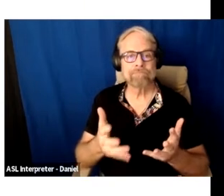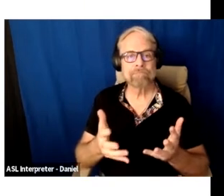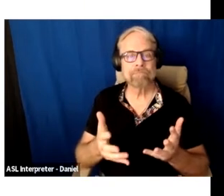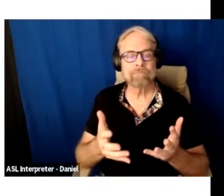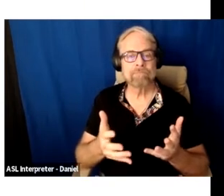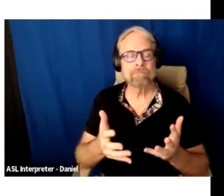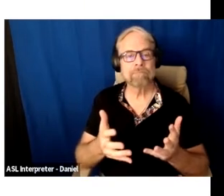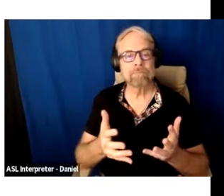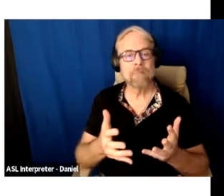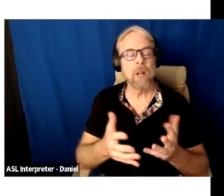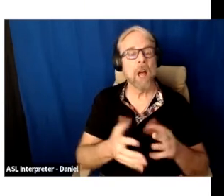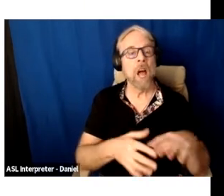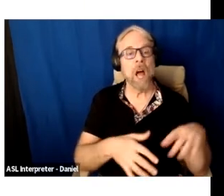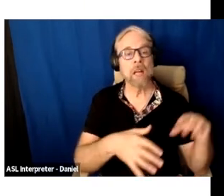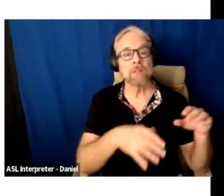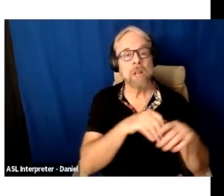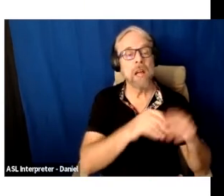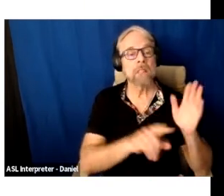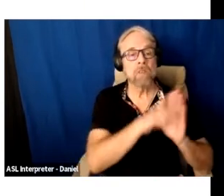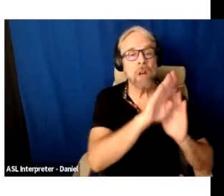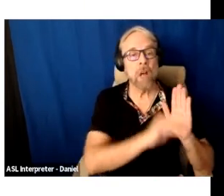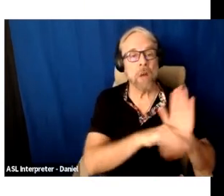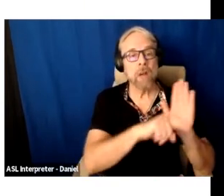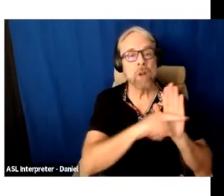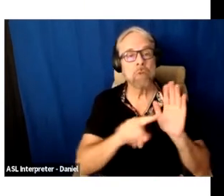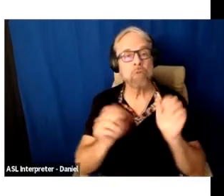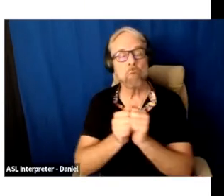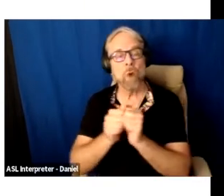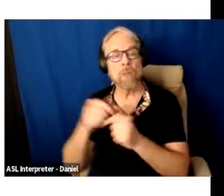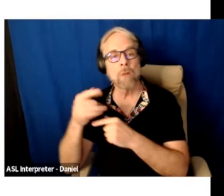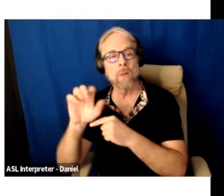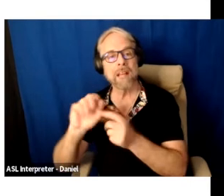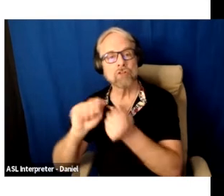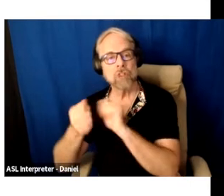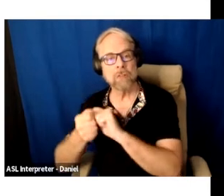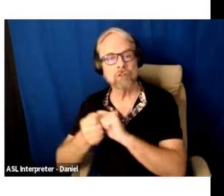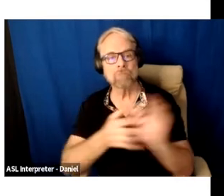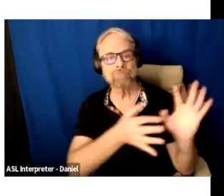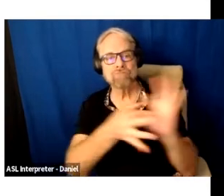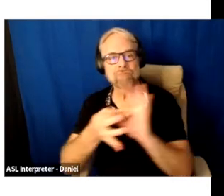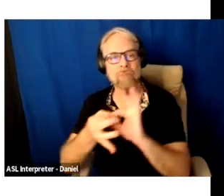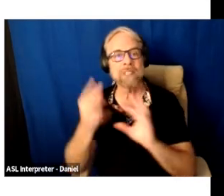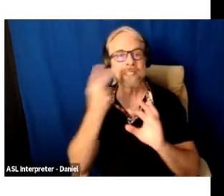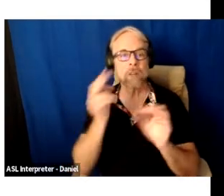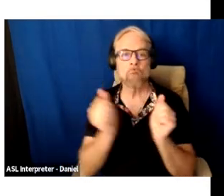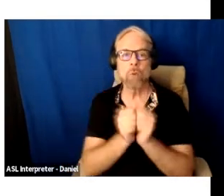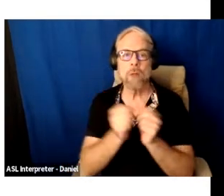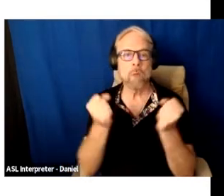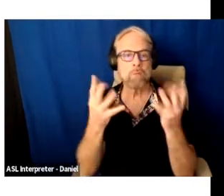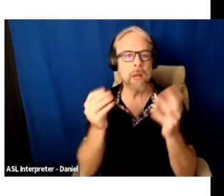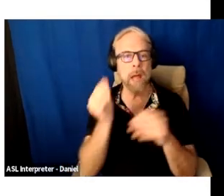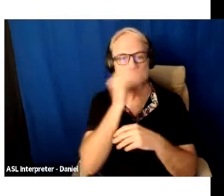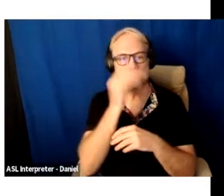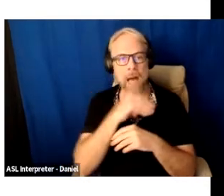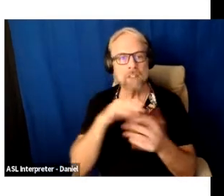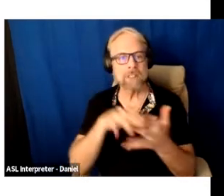developmental adversity with epigenetic changes. And we see there's a lot of mouse studies. This is a hard study to do on humans,